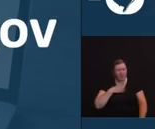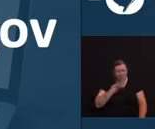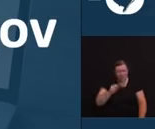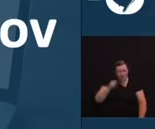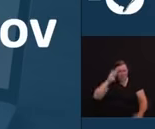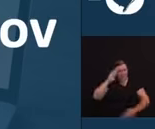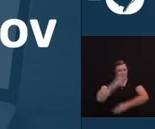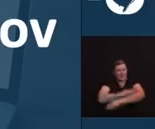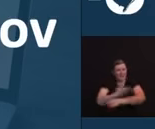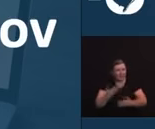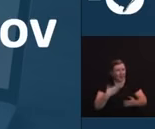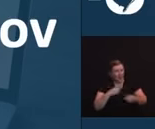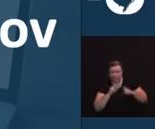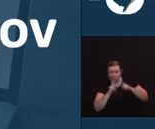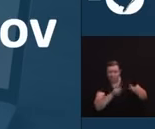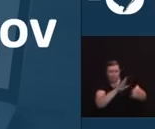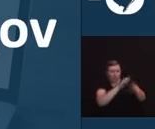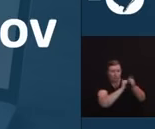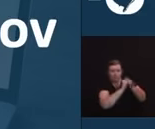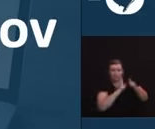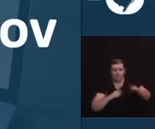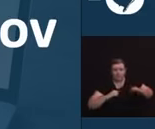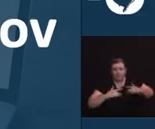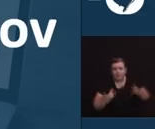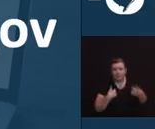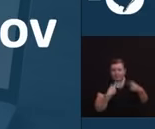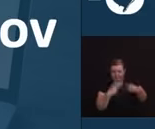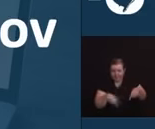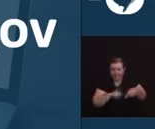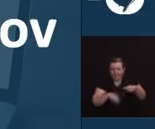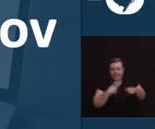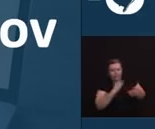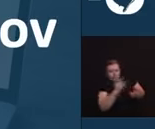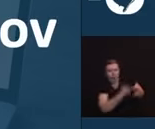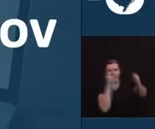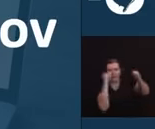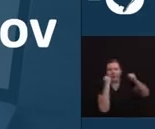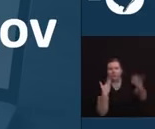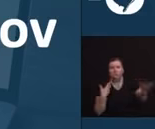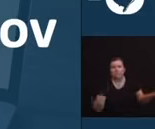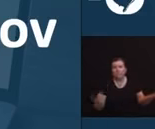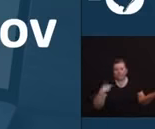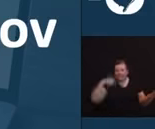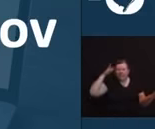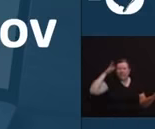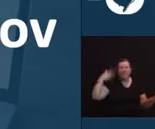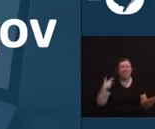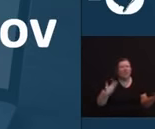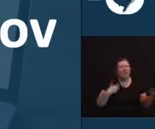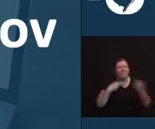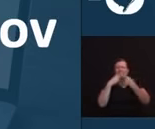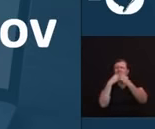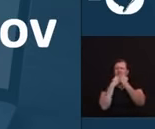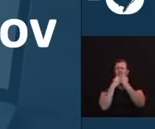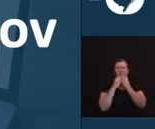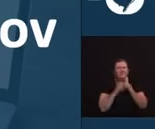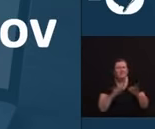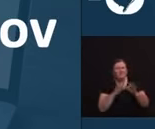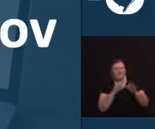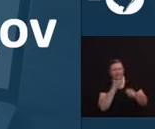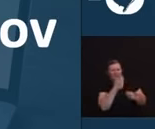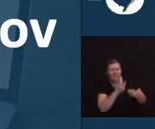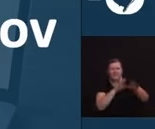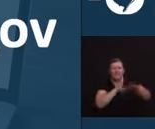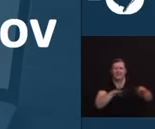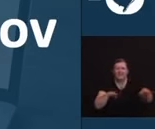attend, and I know that'll stay the case. As a parent, I understand the importance of watching our kids play and the thrill of cheering them on. But right